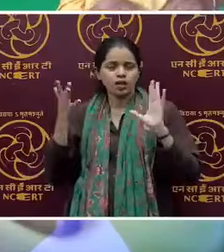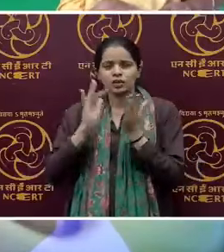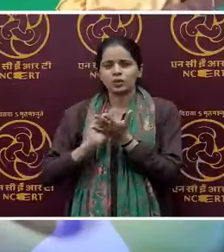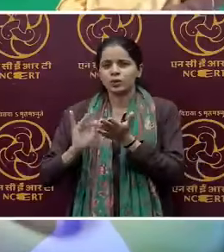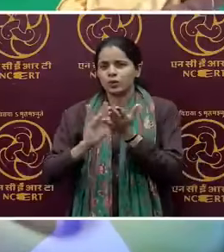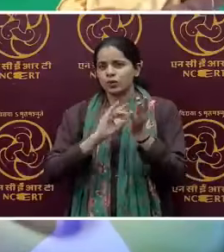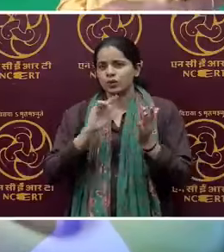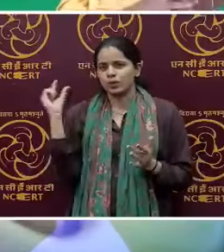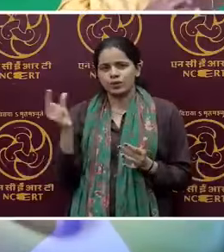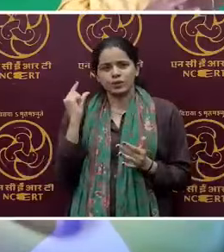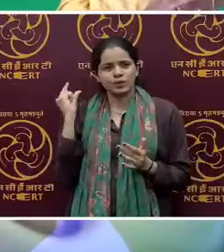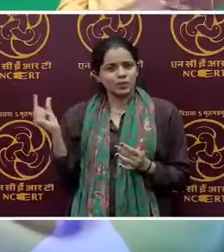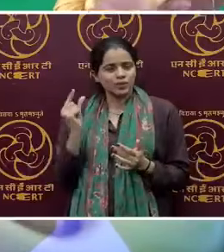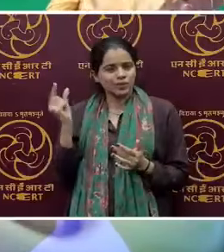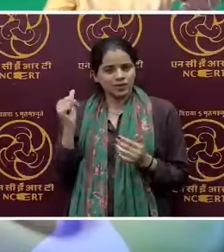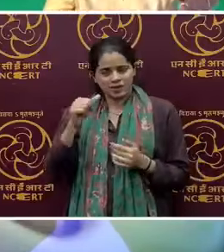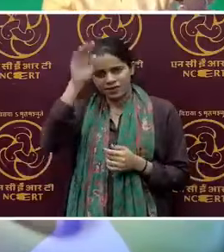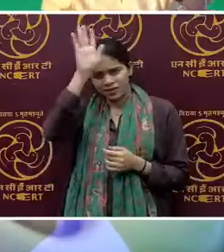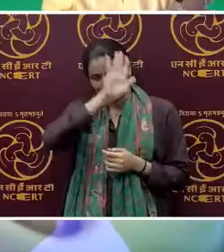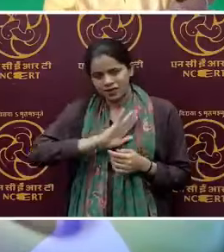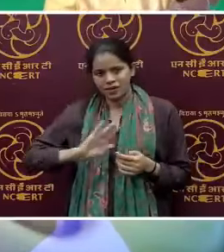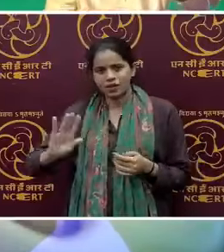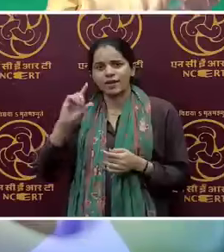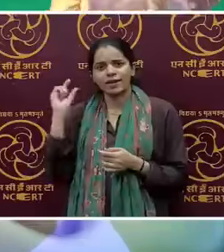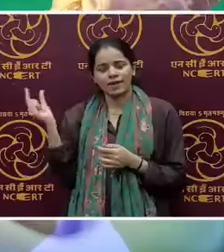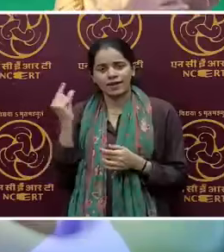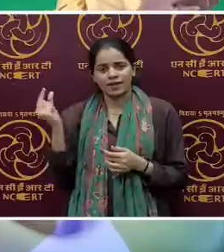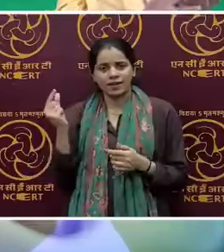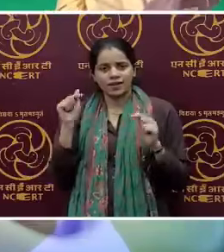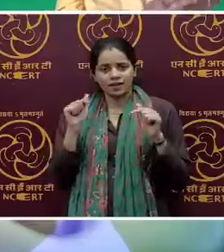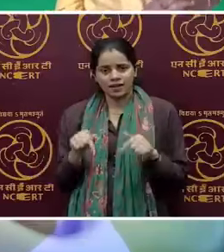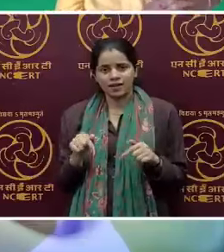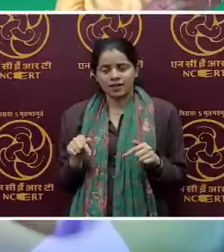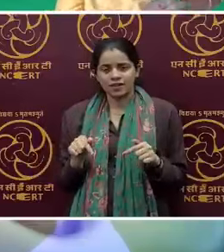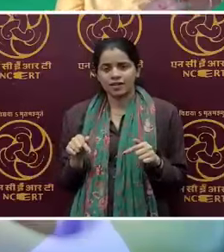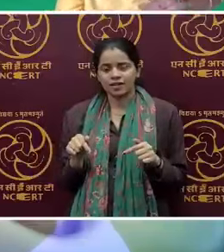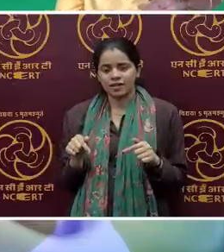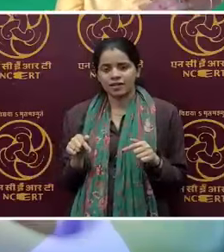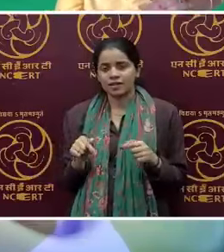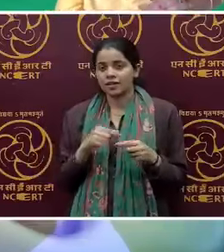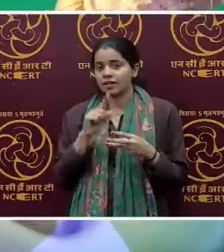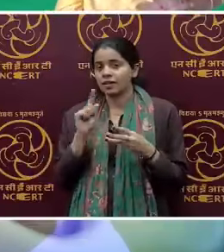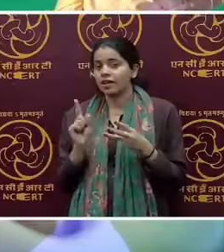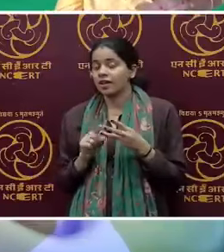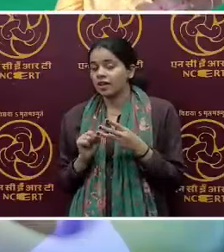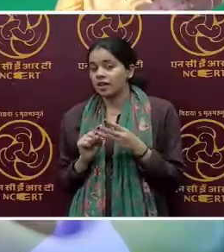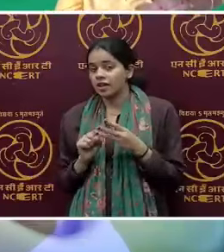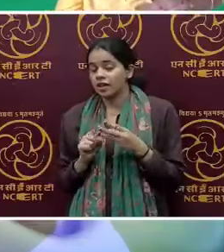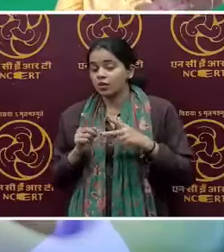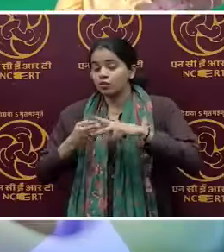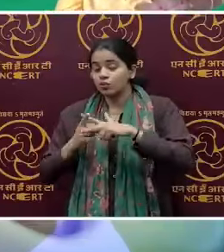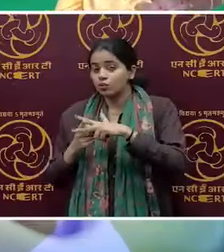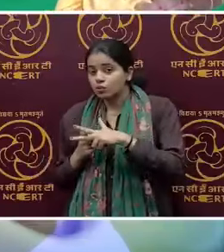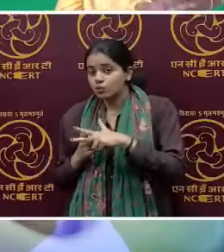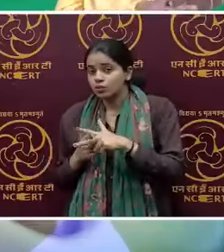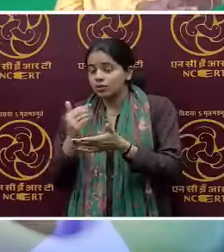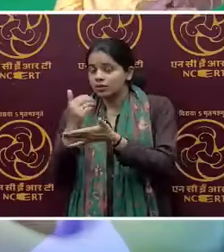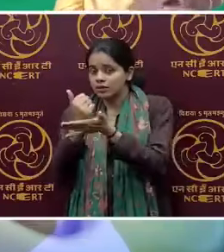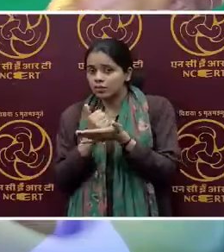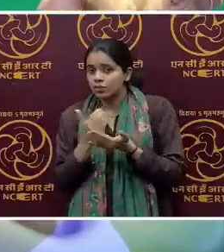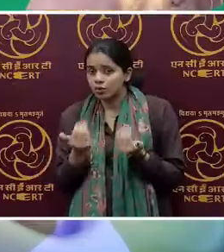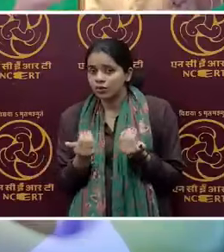The Indianized versions are being used. InClean again is a tool that can be very